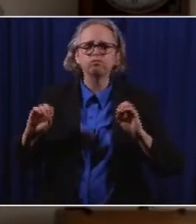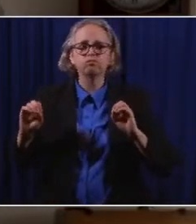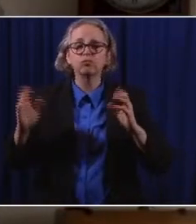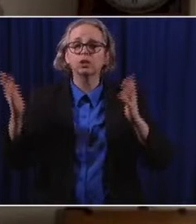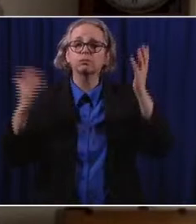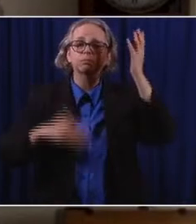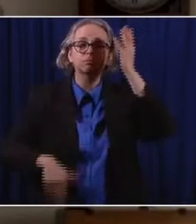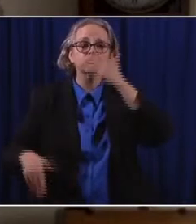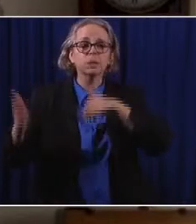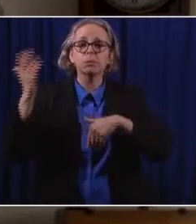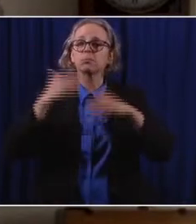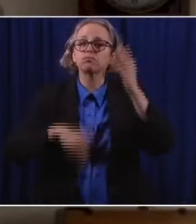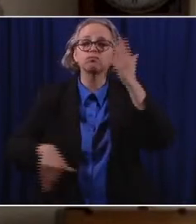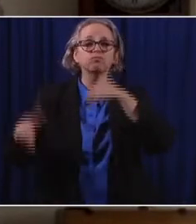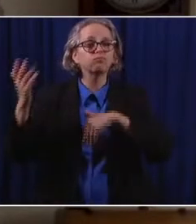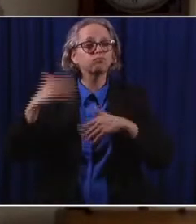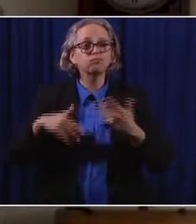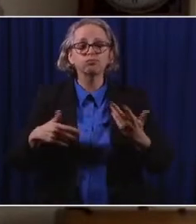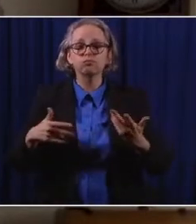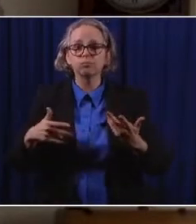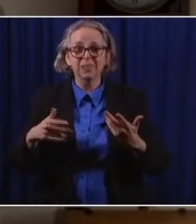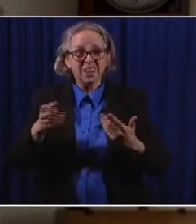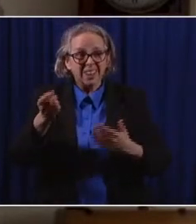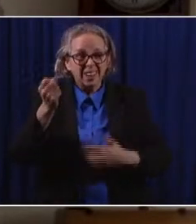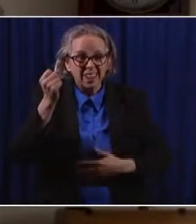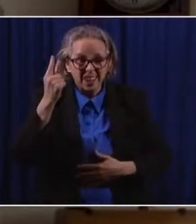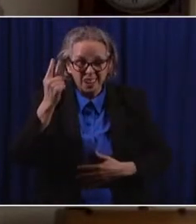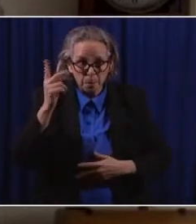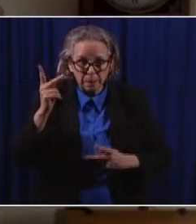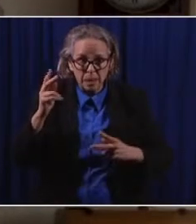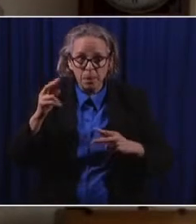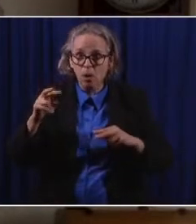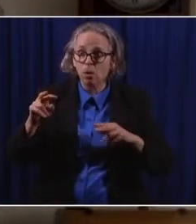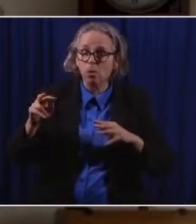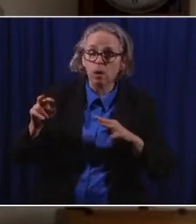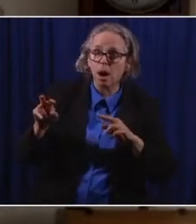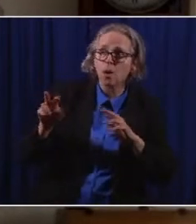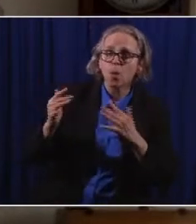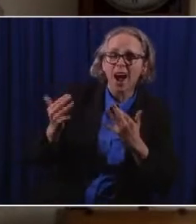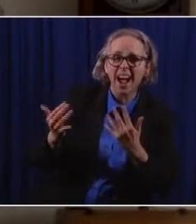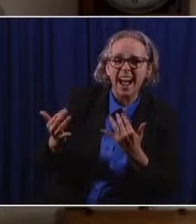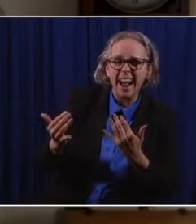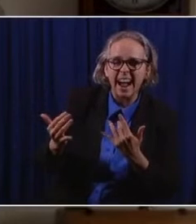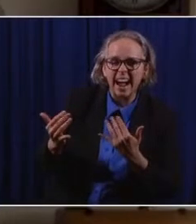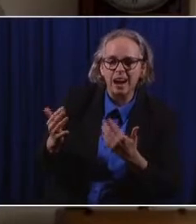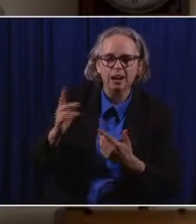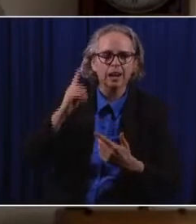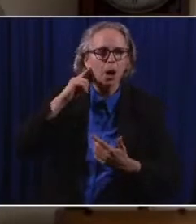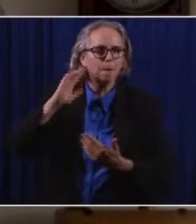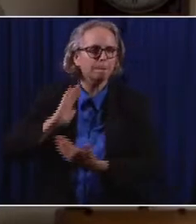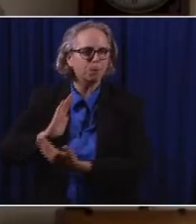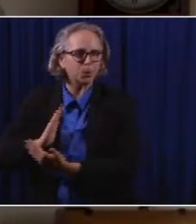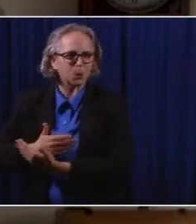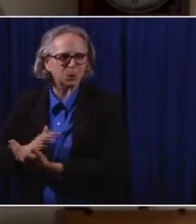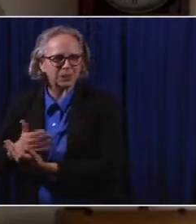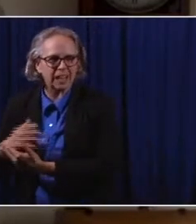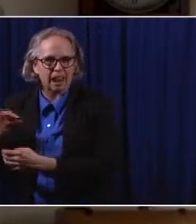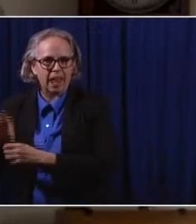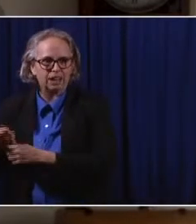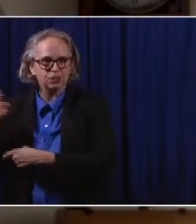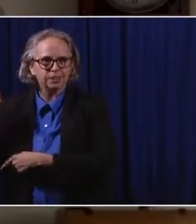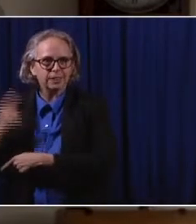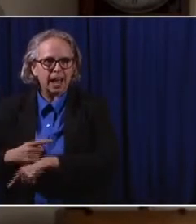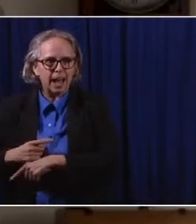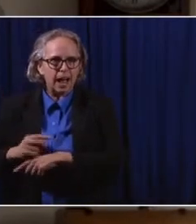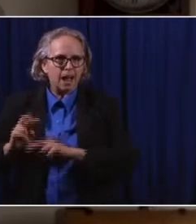the rain, waiting to enter the booths. No bands play on Election Day, no troops march, no guns are ready,